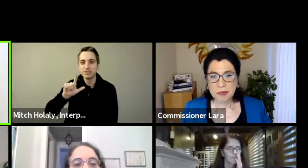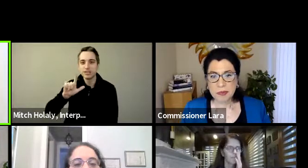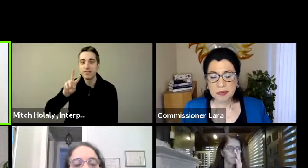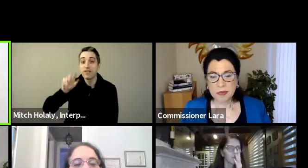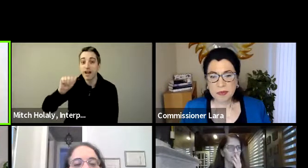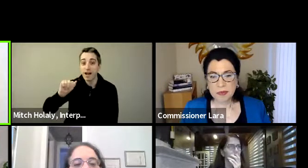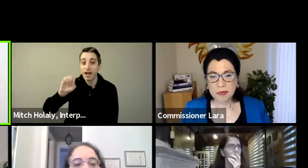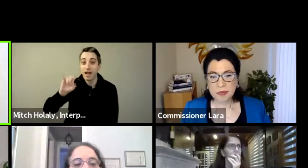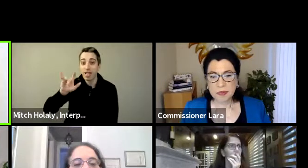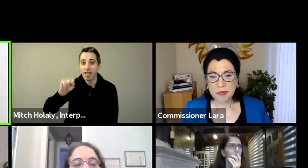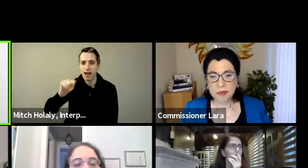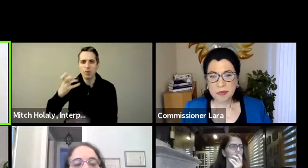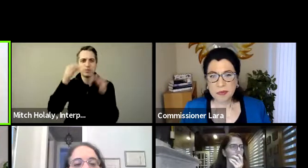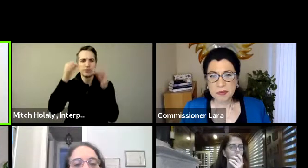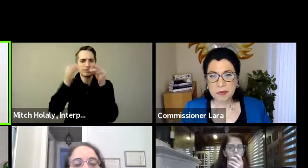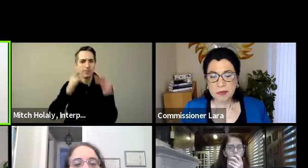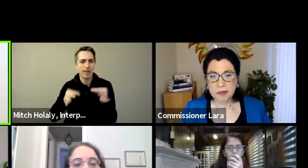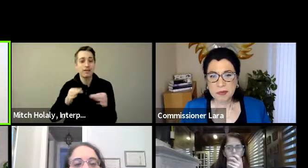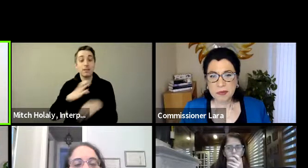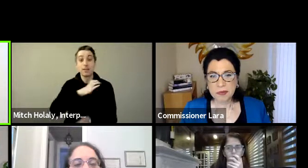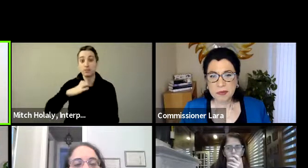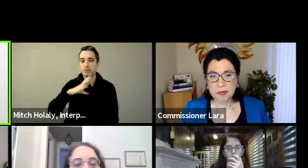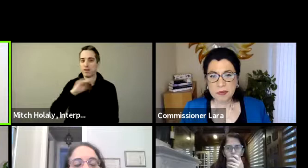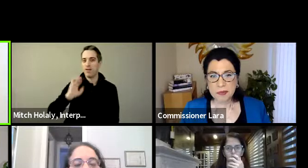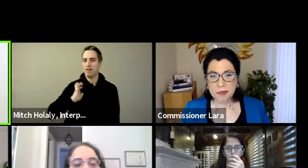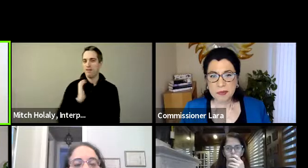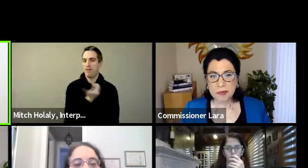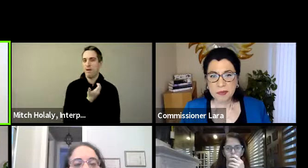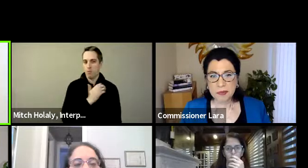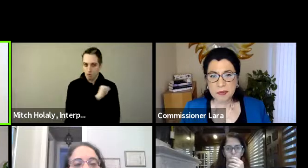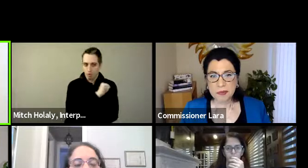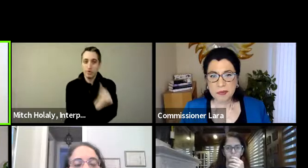commission and its authority. Ms. Elliott.